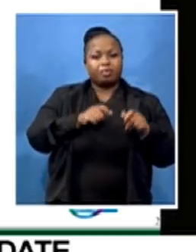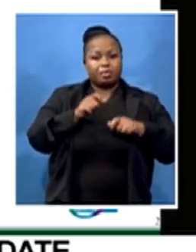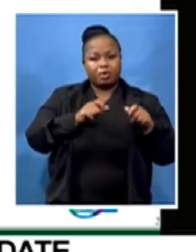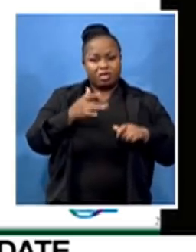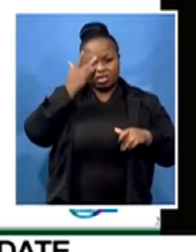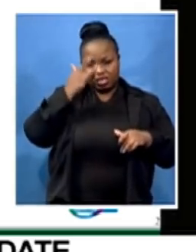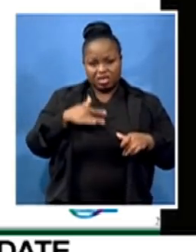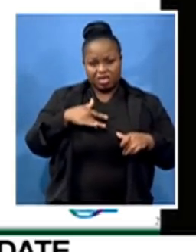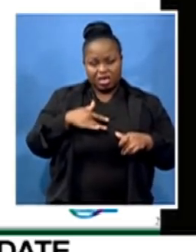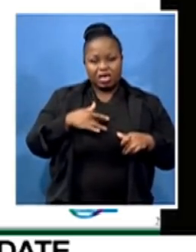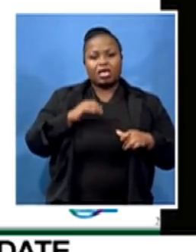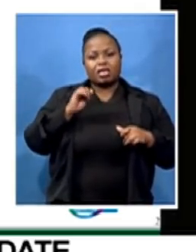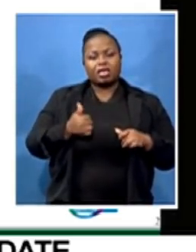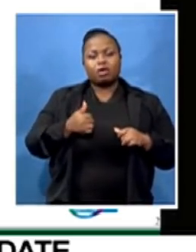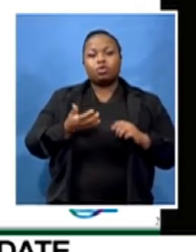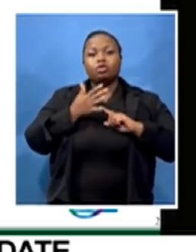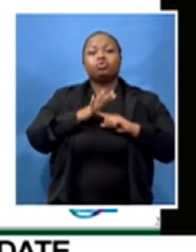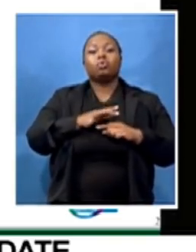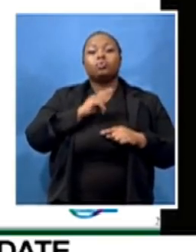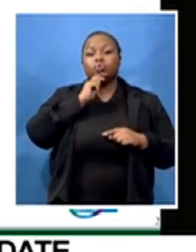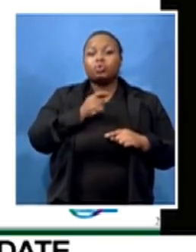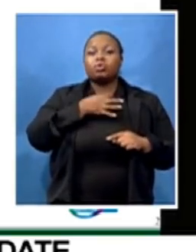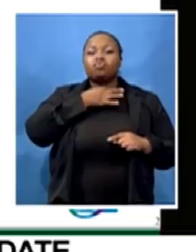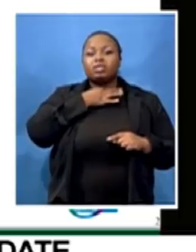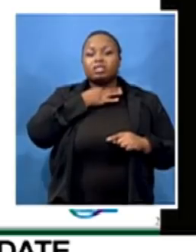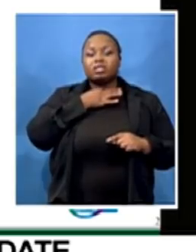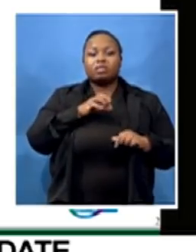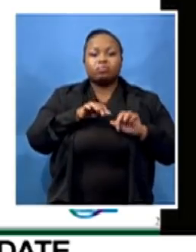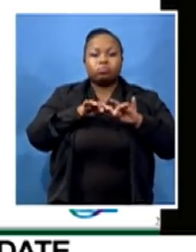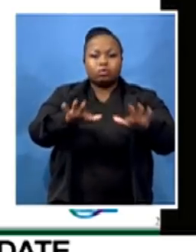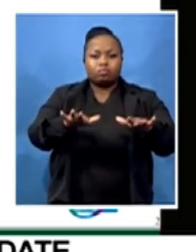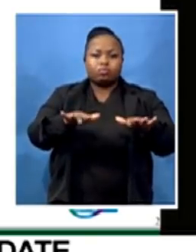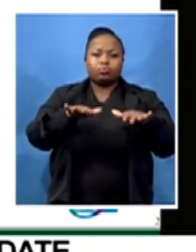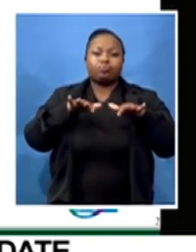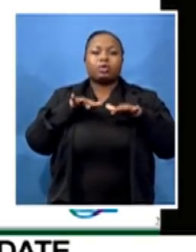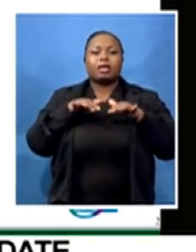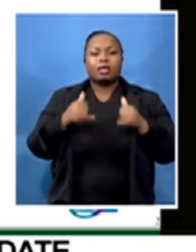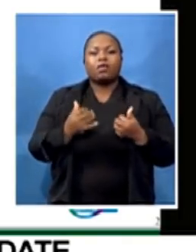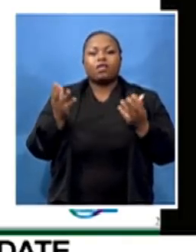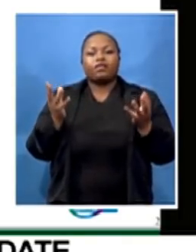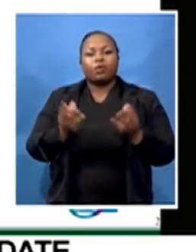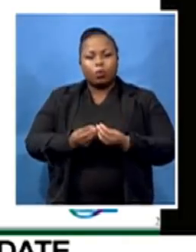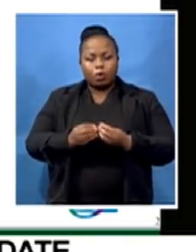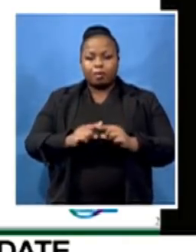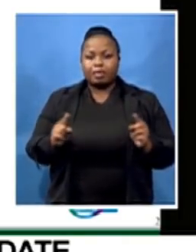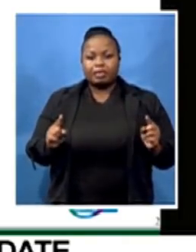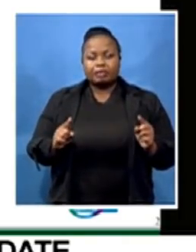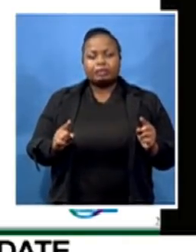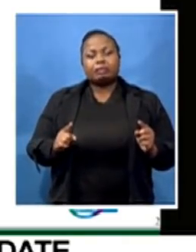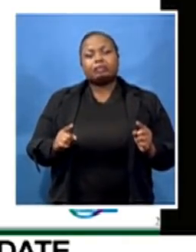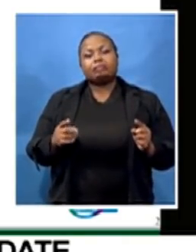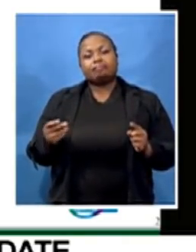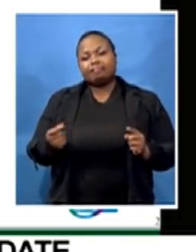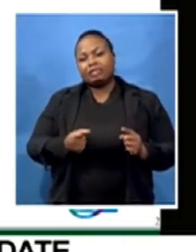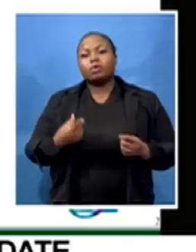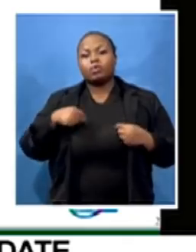of spreading the infection is lower. But we have actually had to, move on and reopen, even